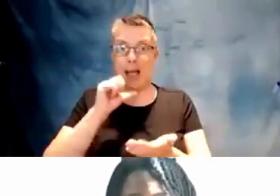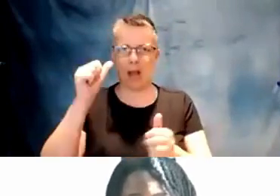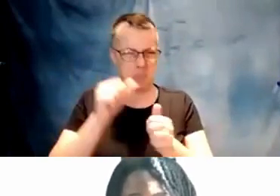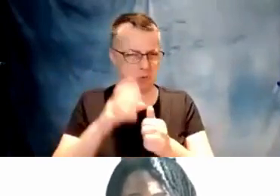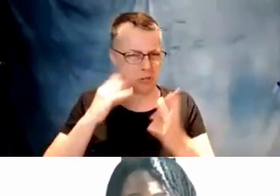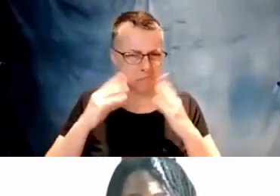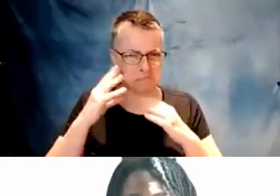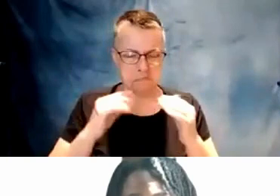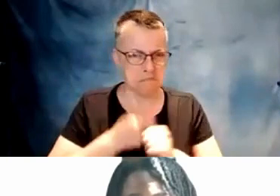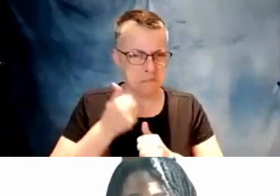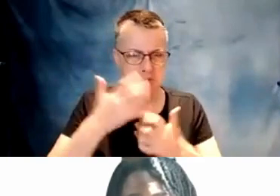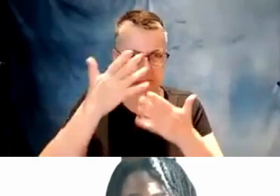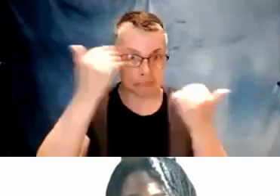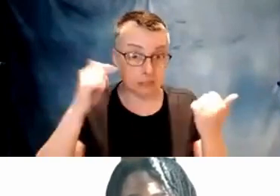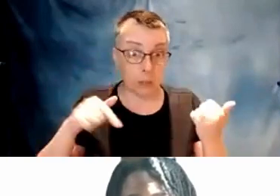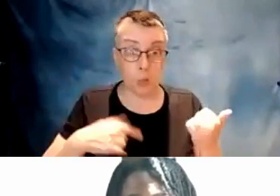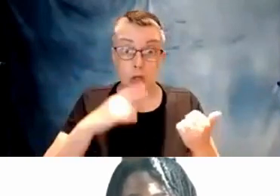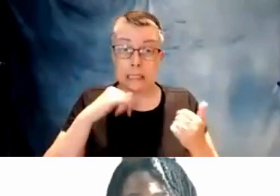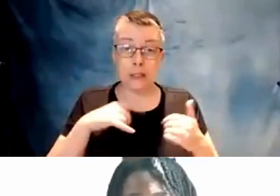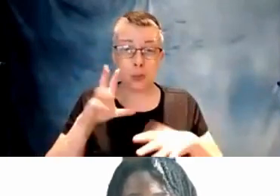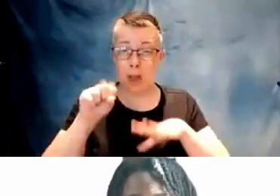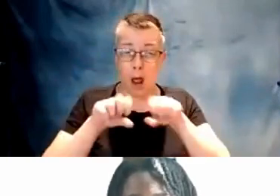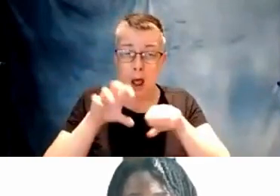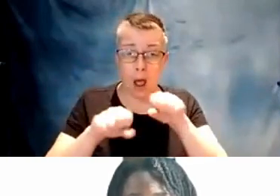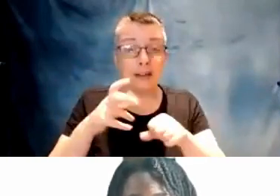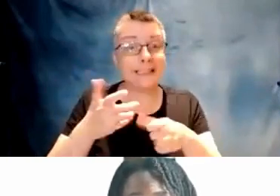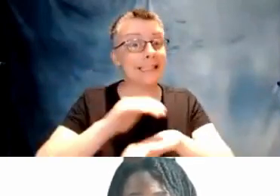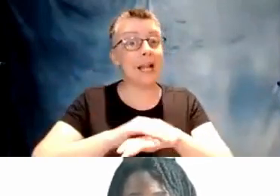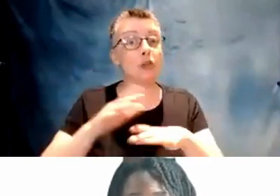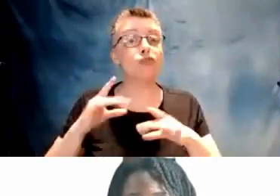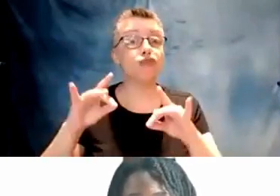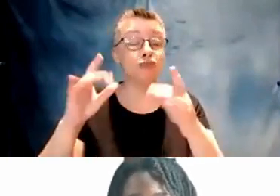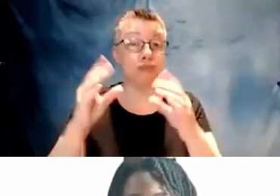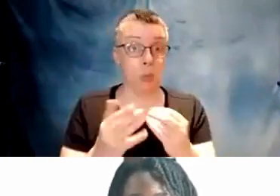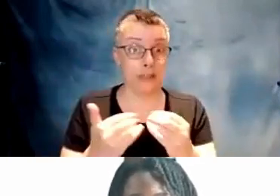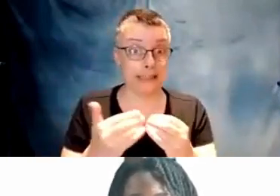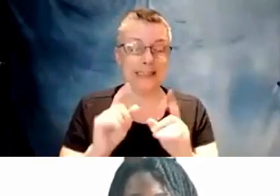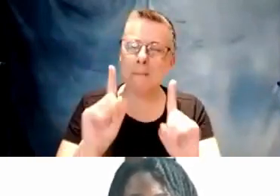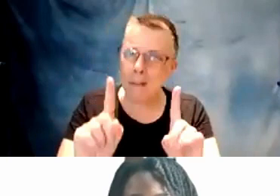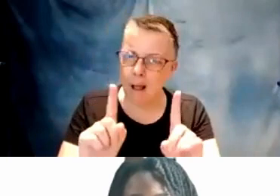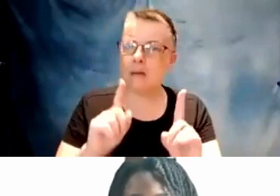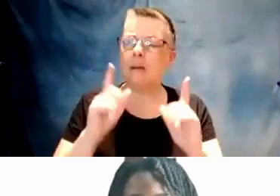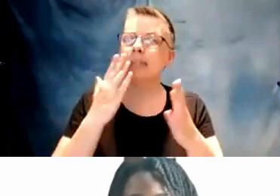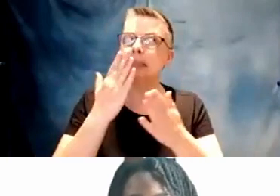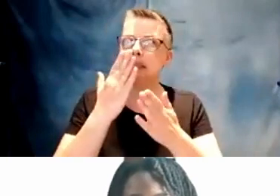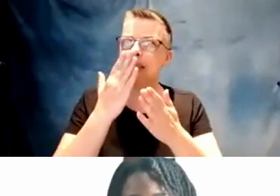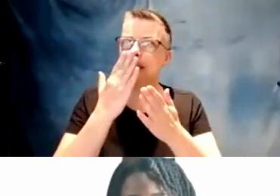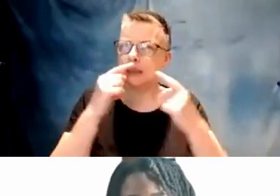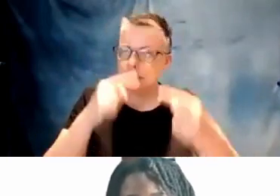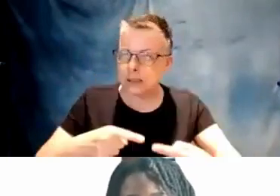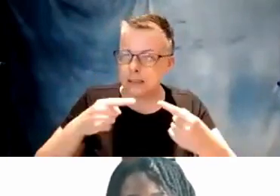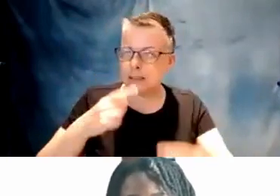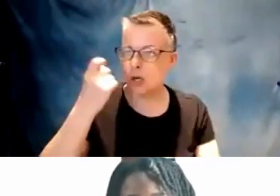experience because, you know, when you're a kid, you grasp it a lot easier. But I do remember it took me a while to understand